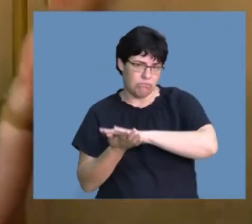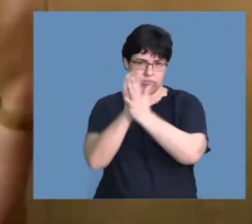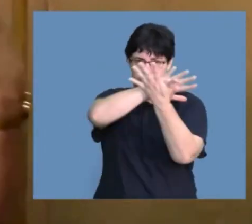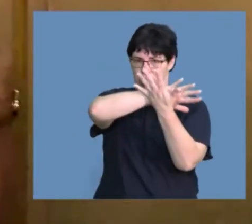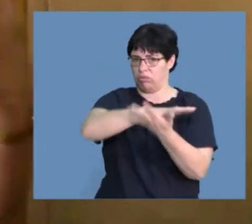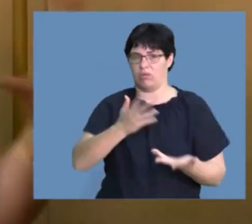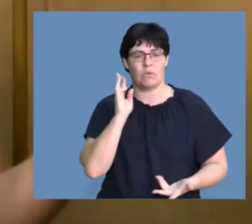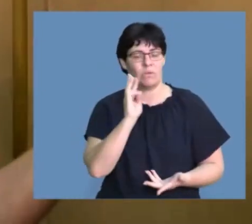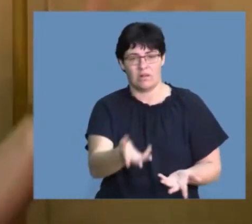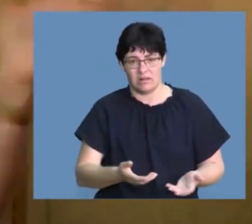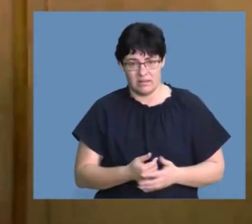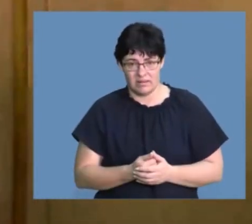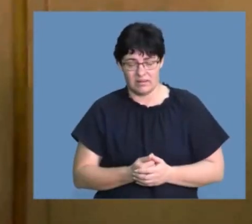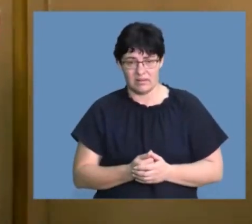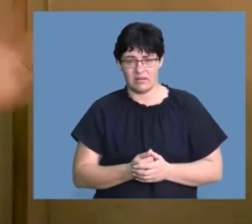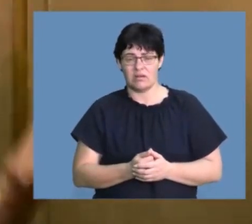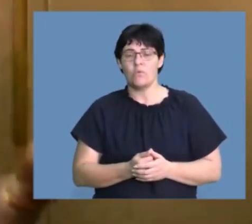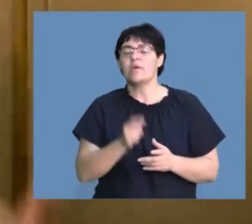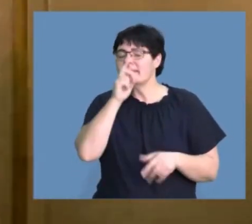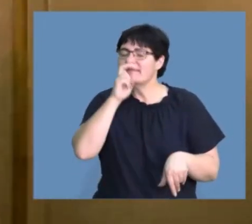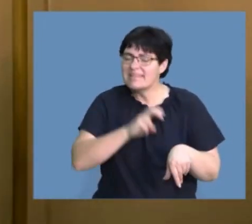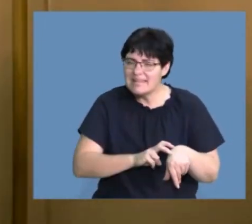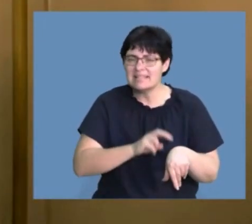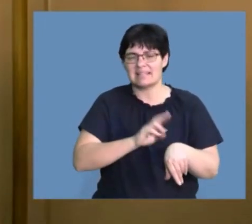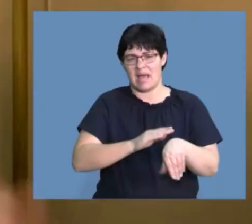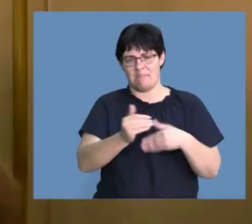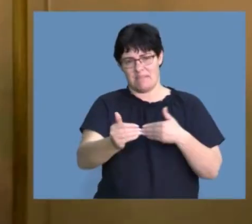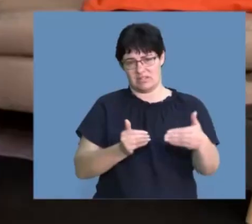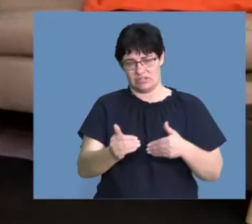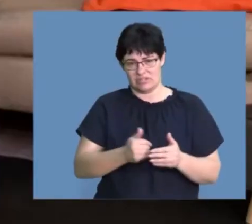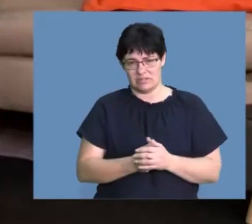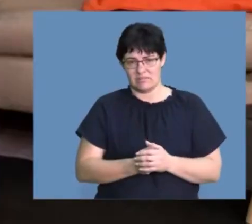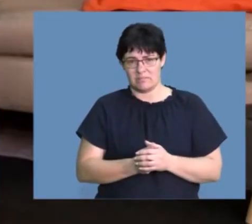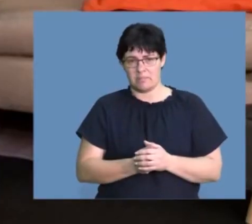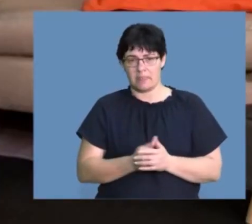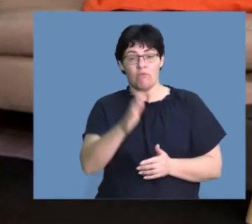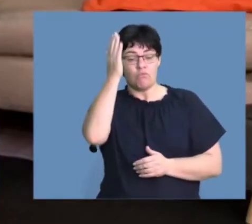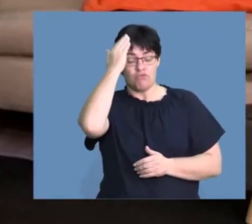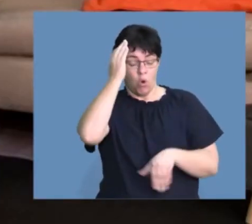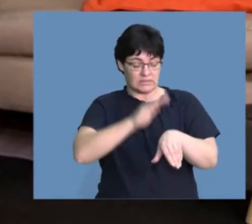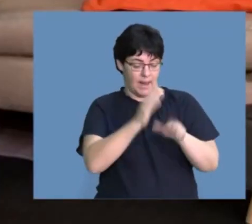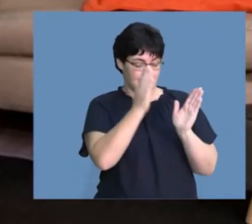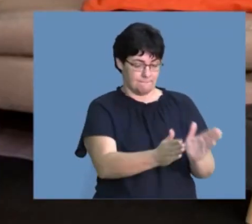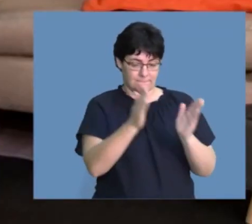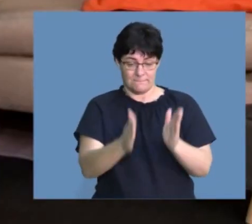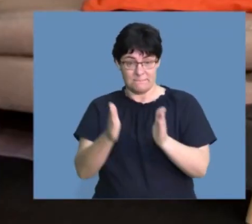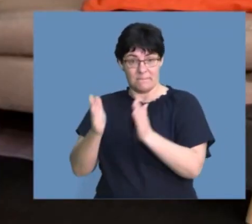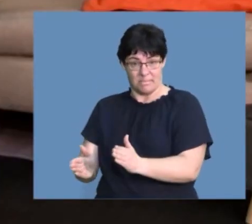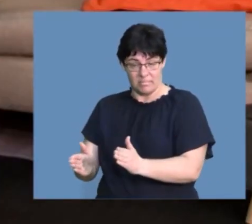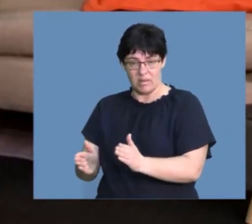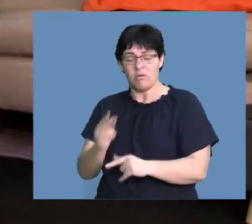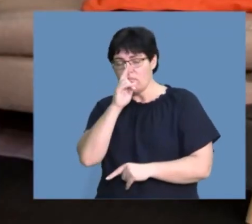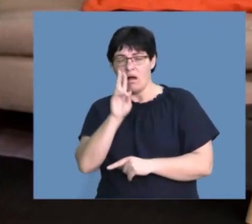just spin out of control. We have to manage our time. Once we know our time and we are able